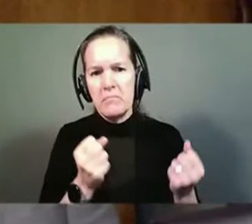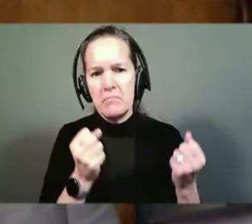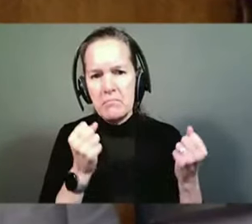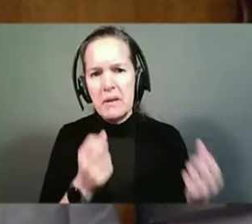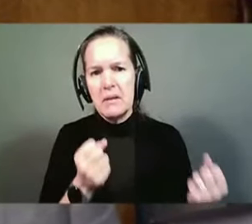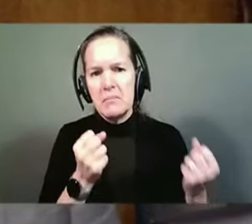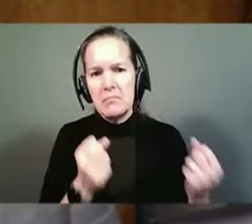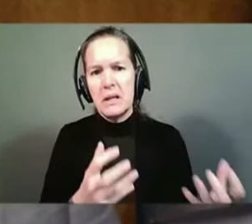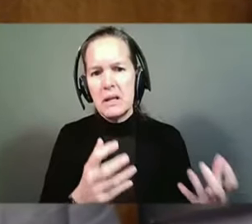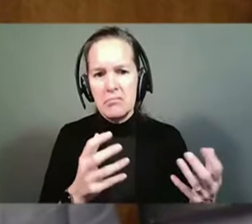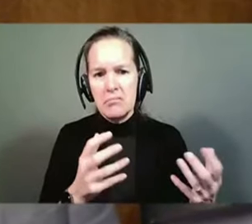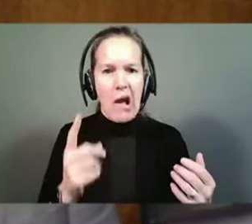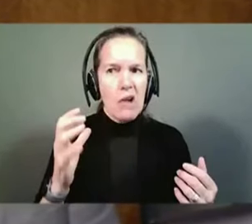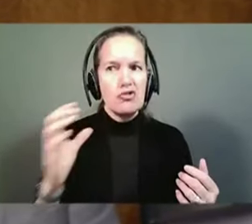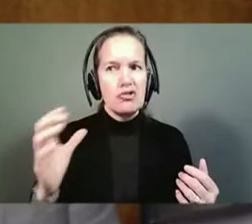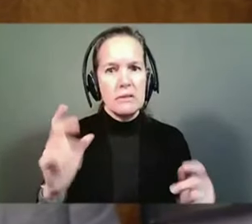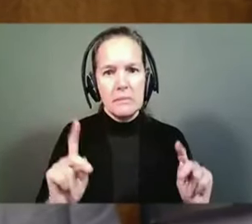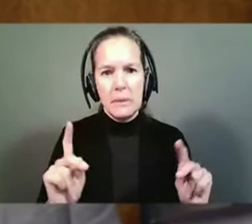COVID.